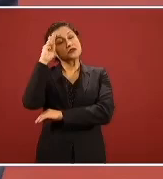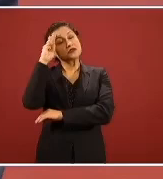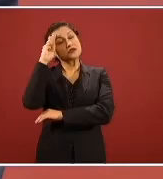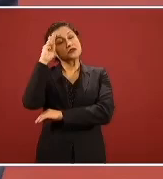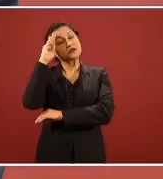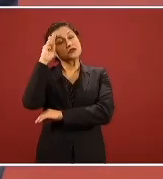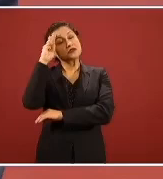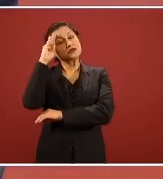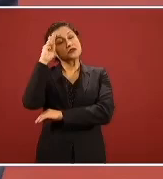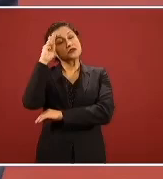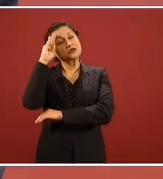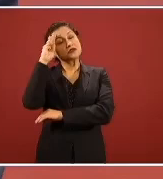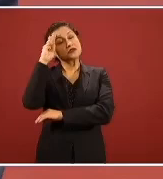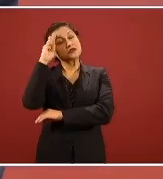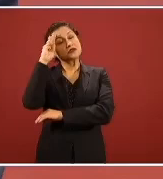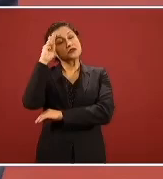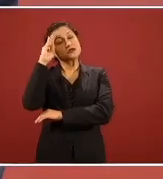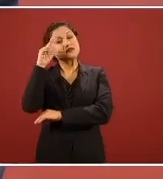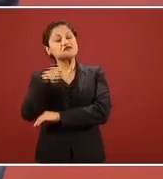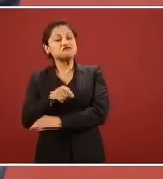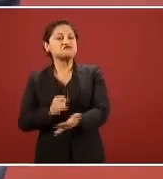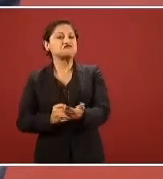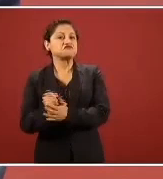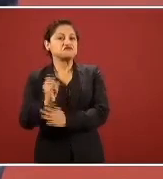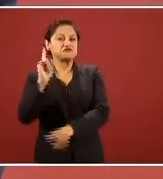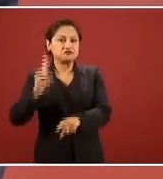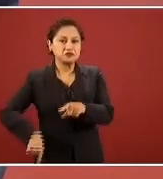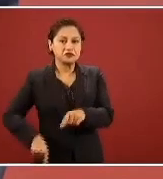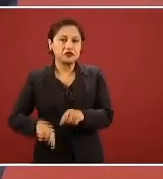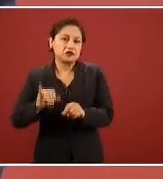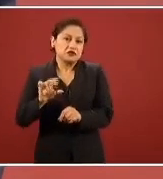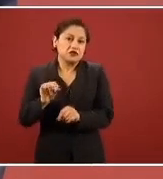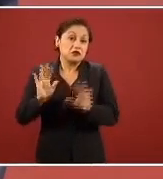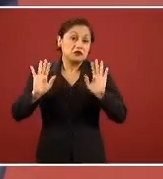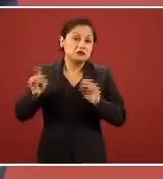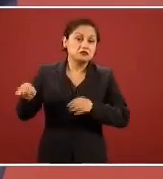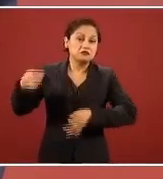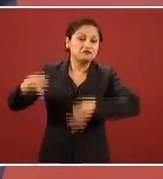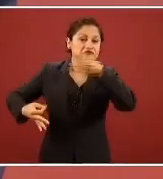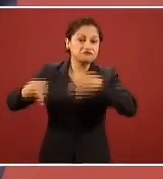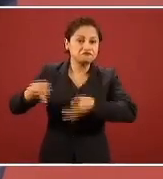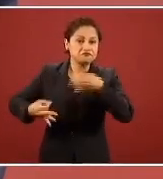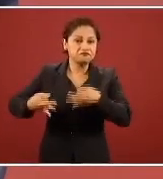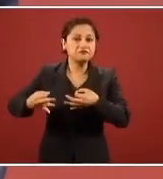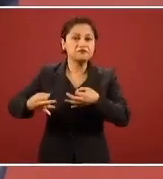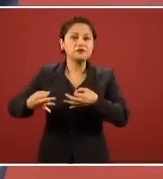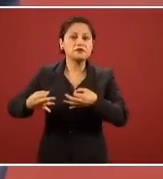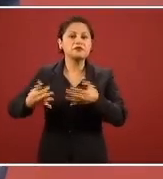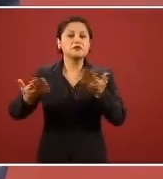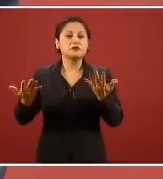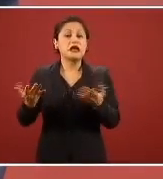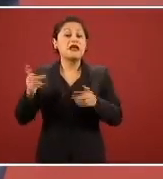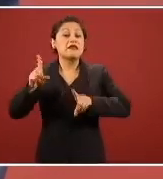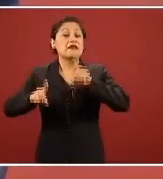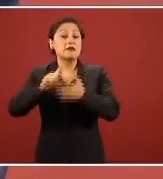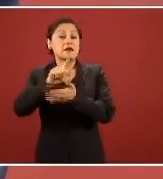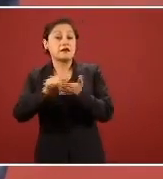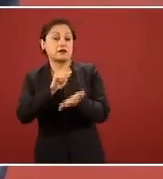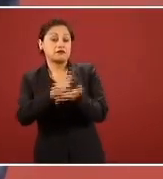within their purview to do it. Los elementos para hacerlo, si hay marco legal para